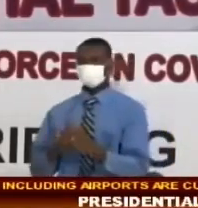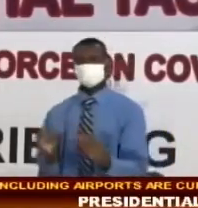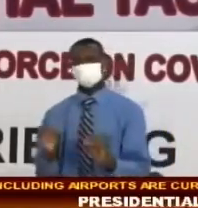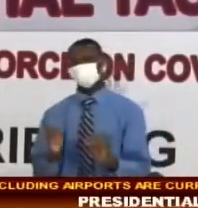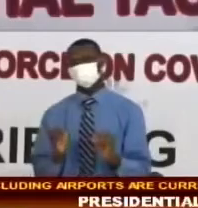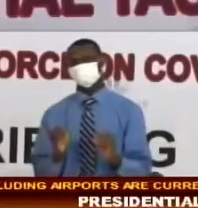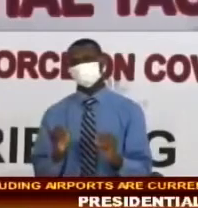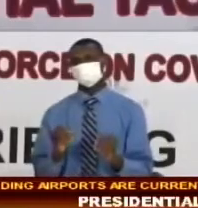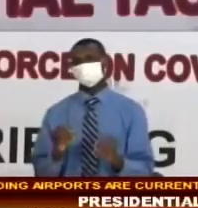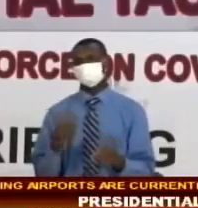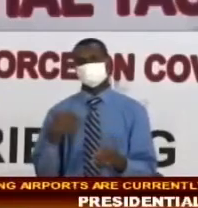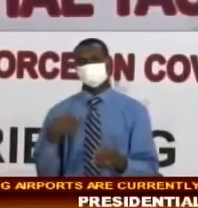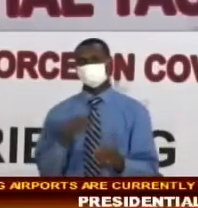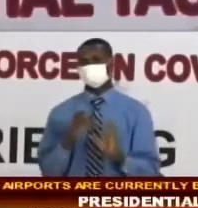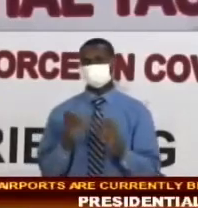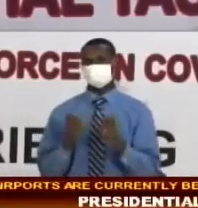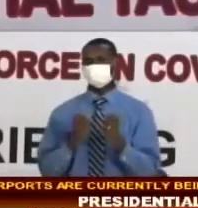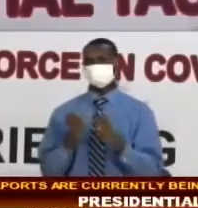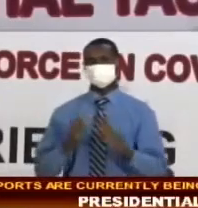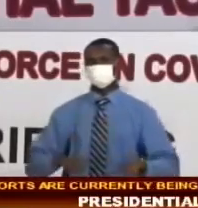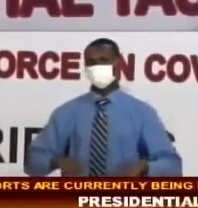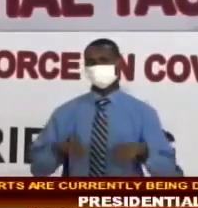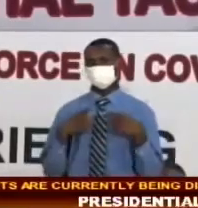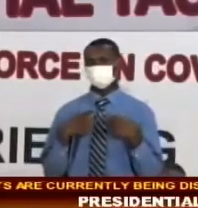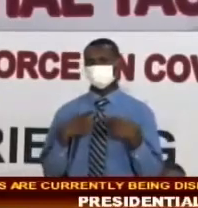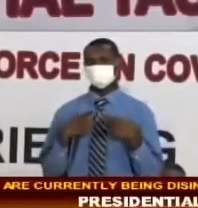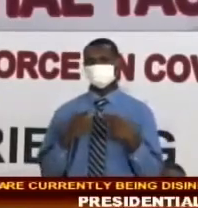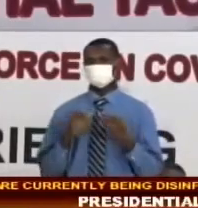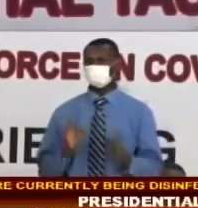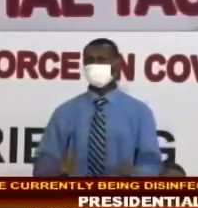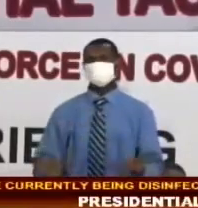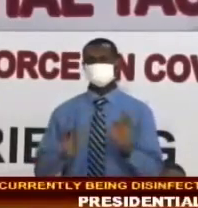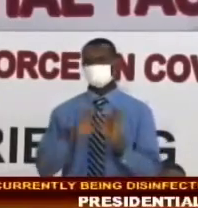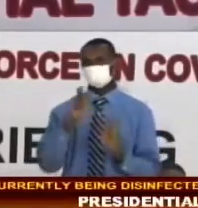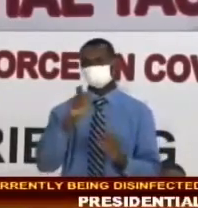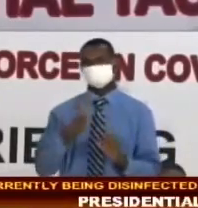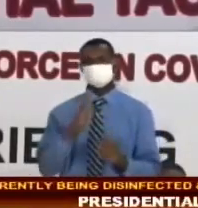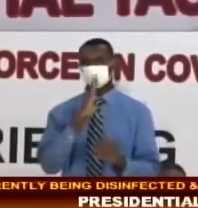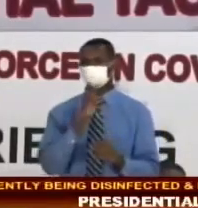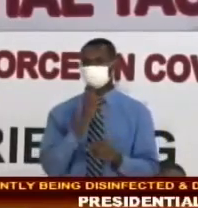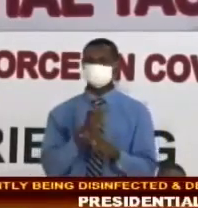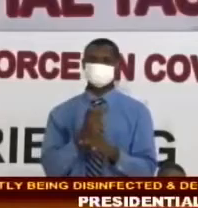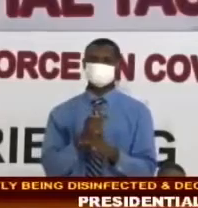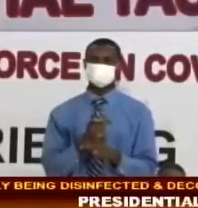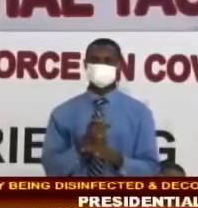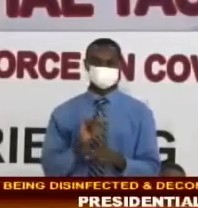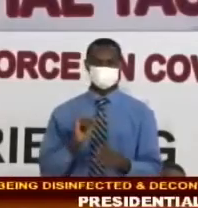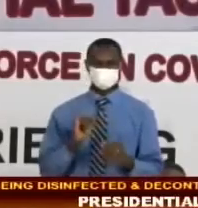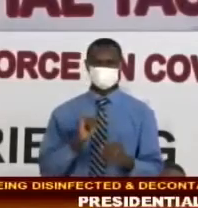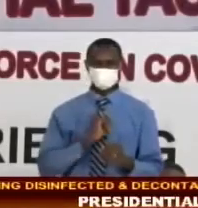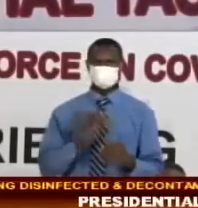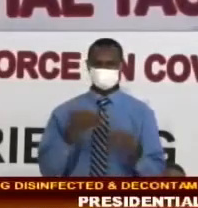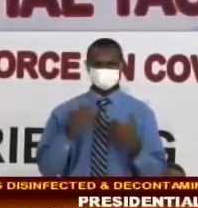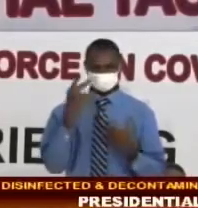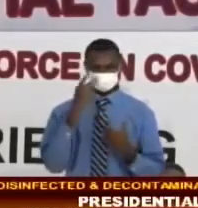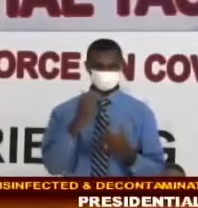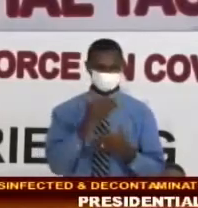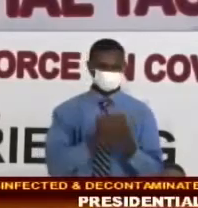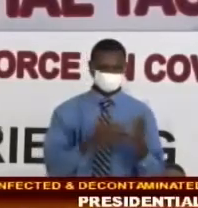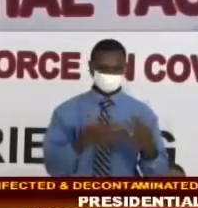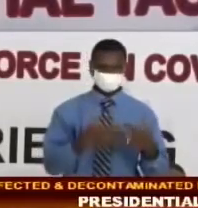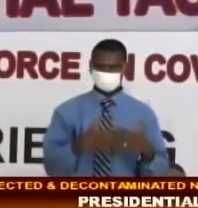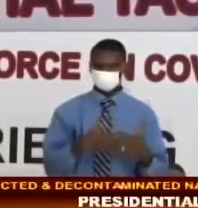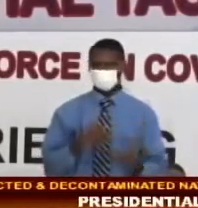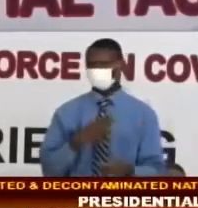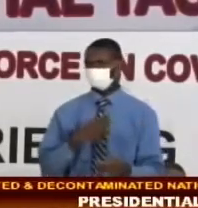of products. Some were brought to my office by people from DICON. Excellent work. Others from